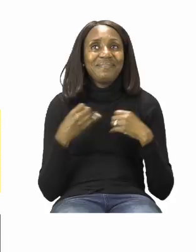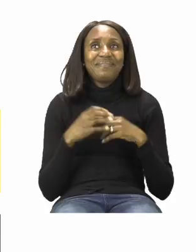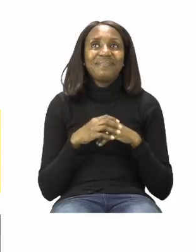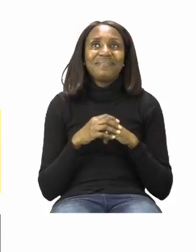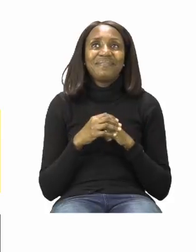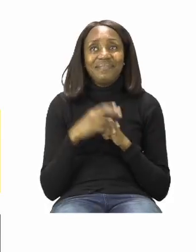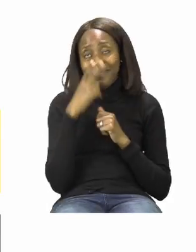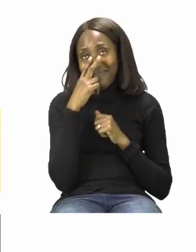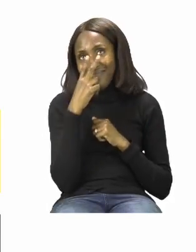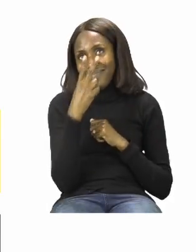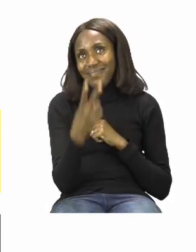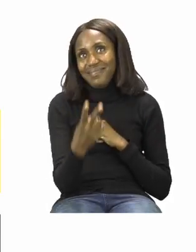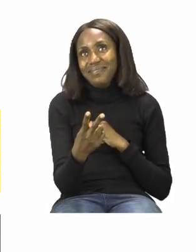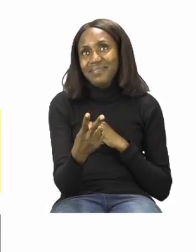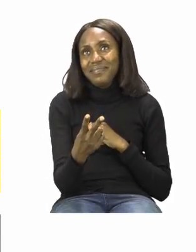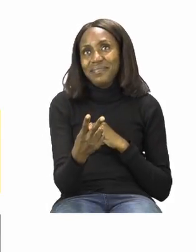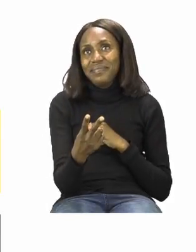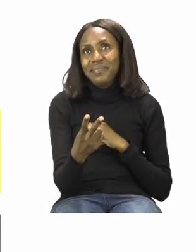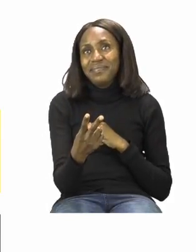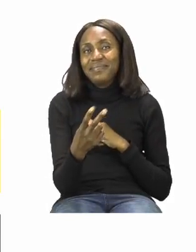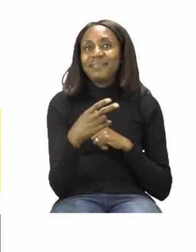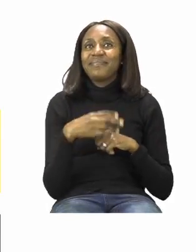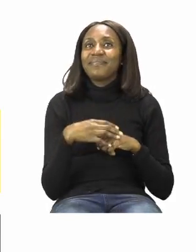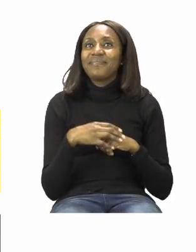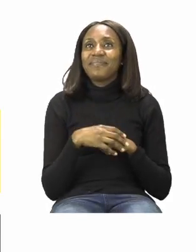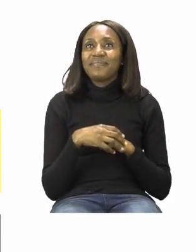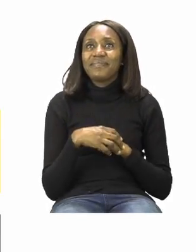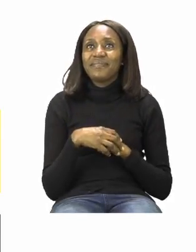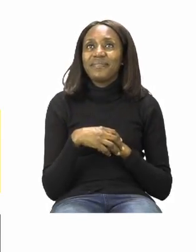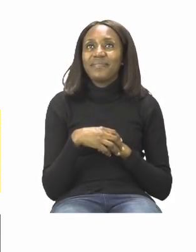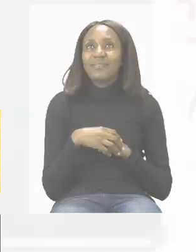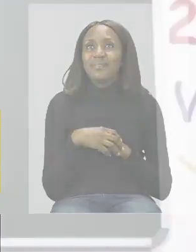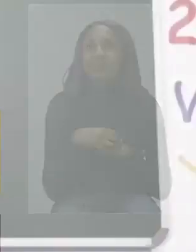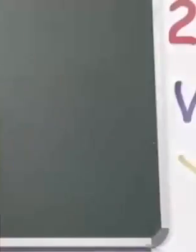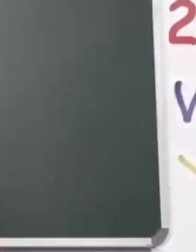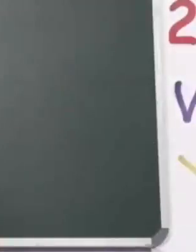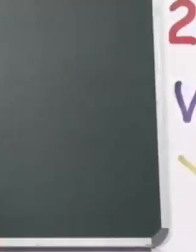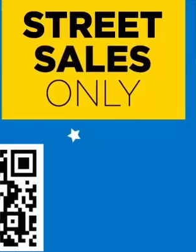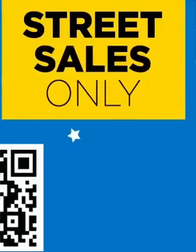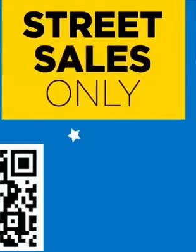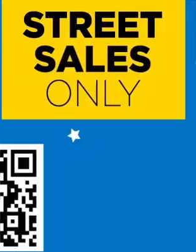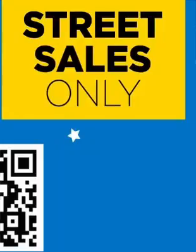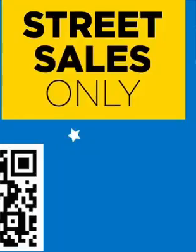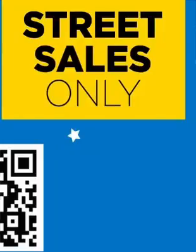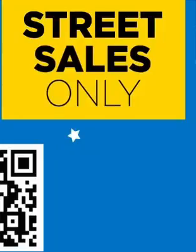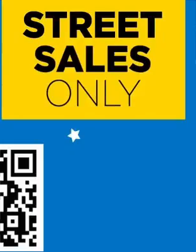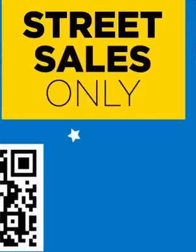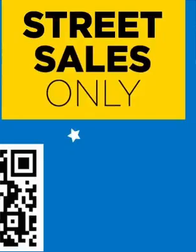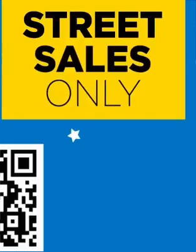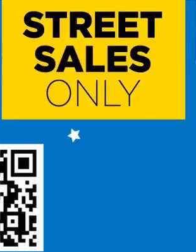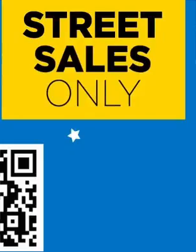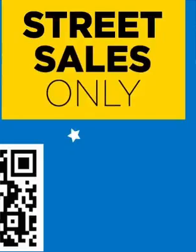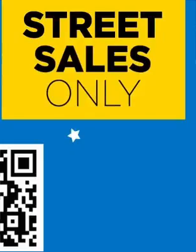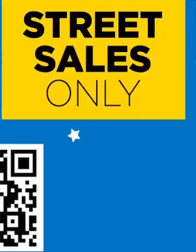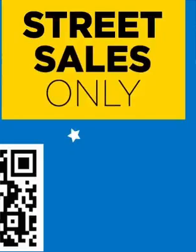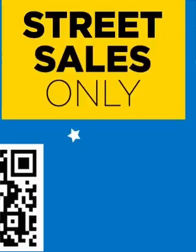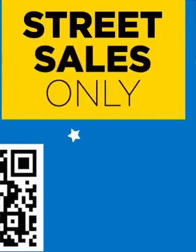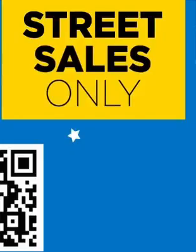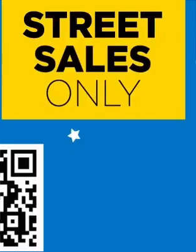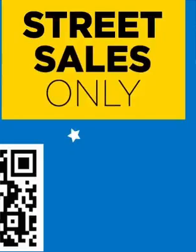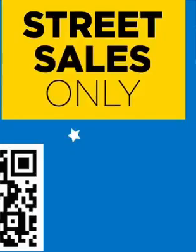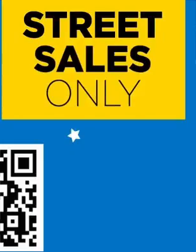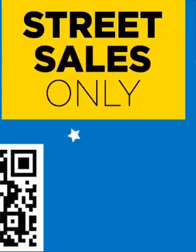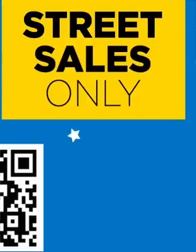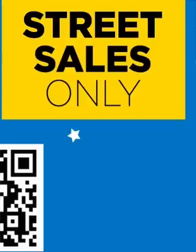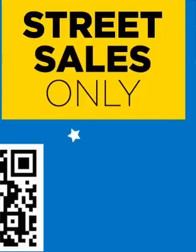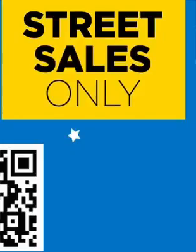will see you when you're done after the advert break. Follow us on MyZone Facebook Active Kids